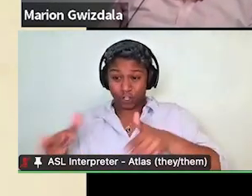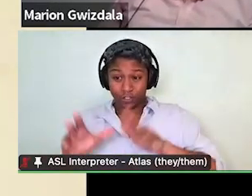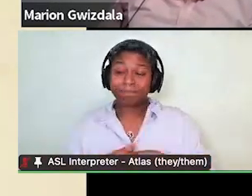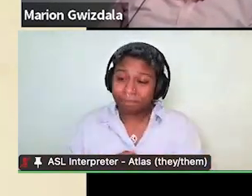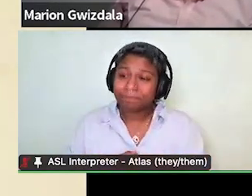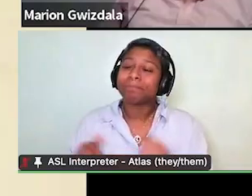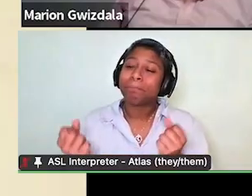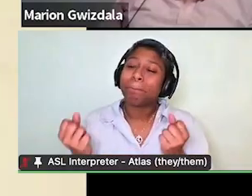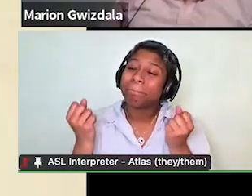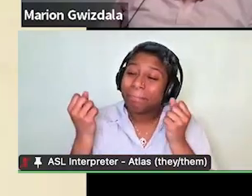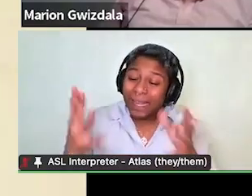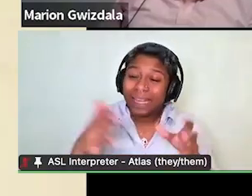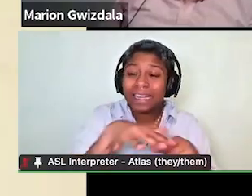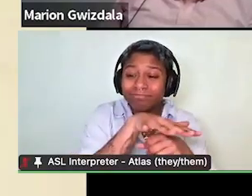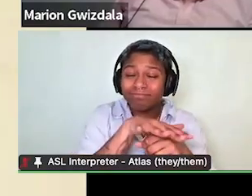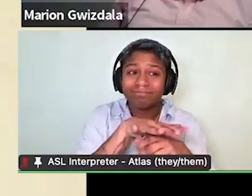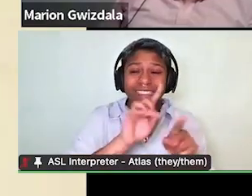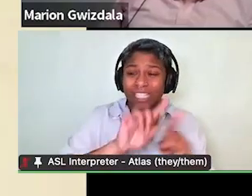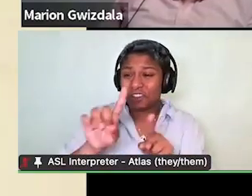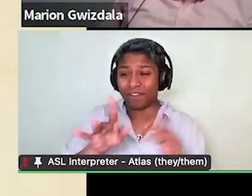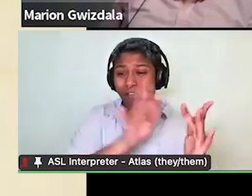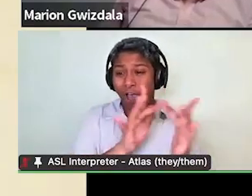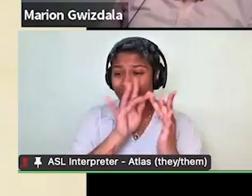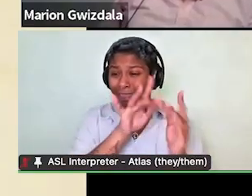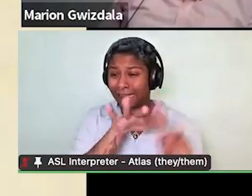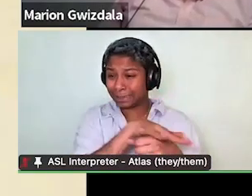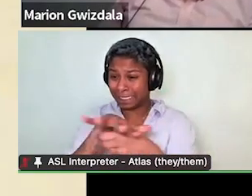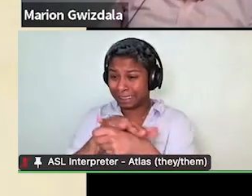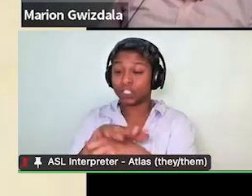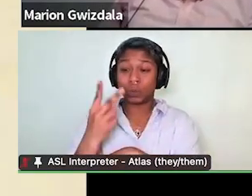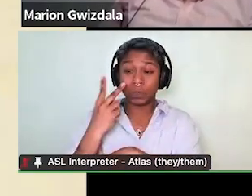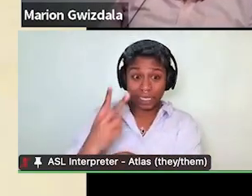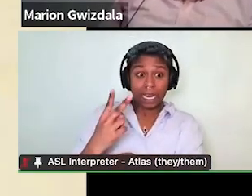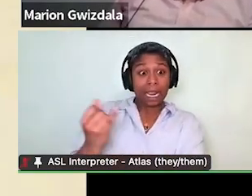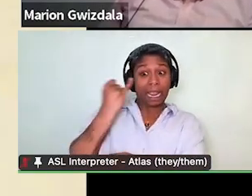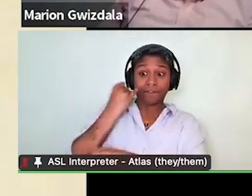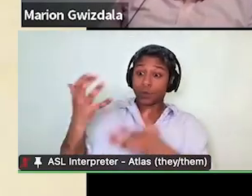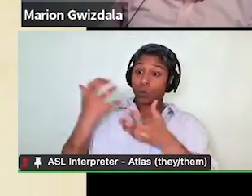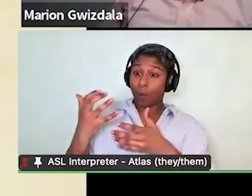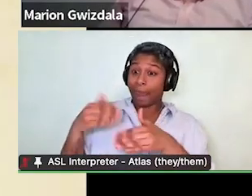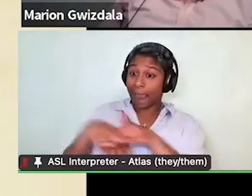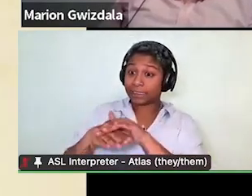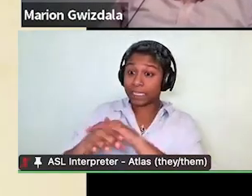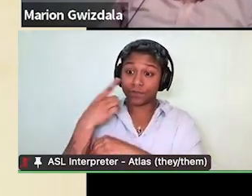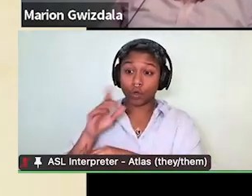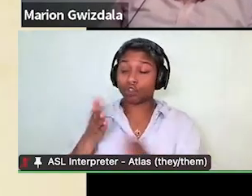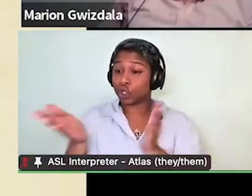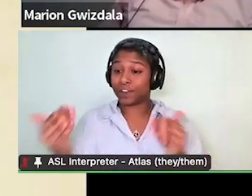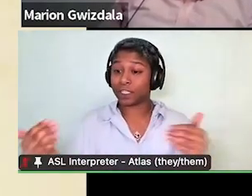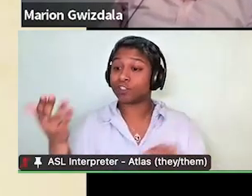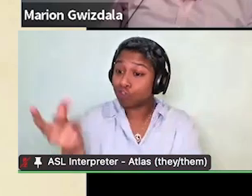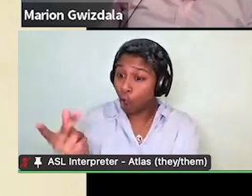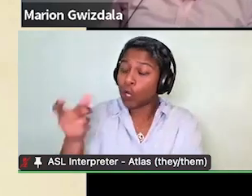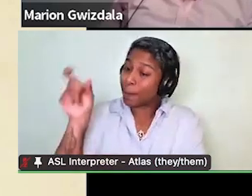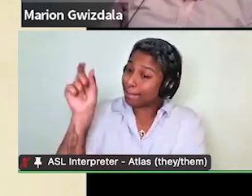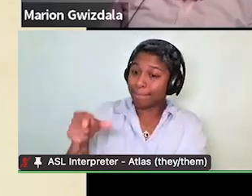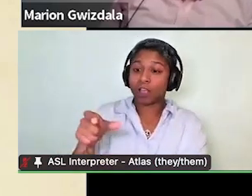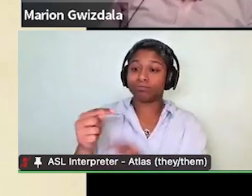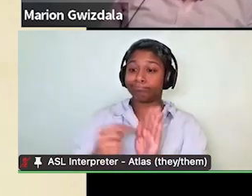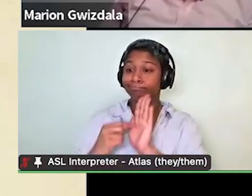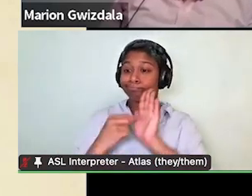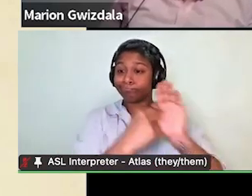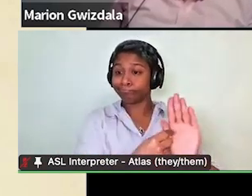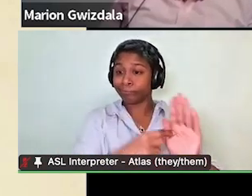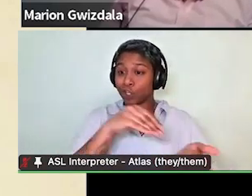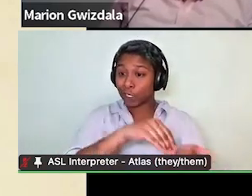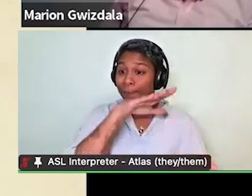that say, in order to have access with your service dog, you must present documentation that it's been vaccinated. Now, we have